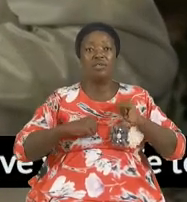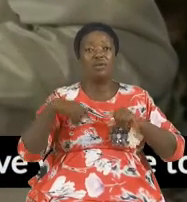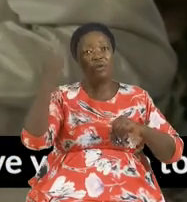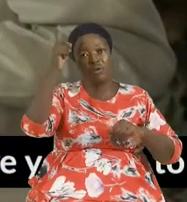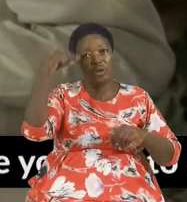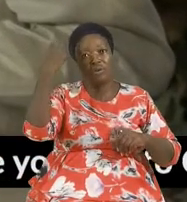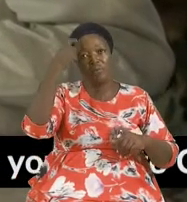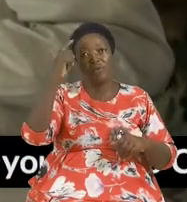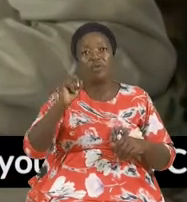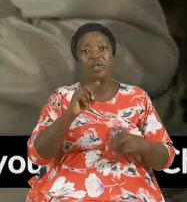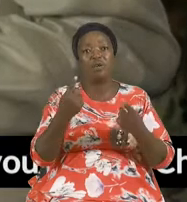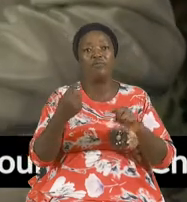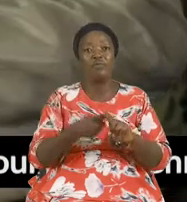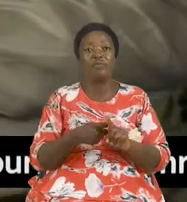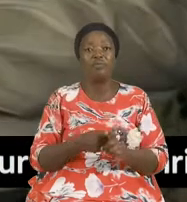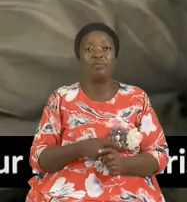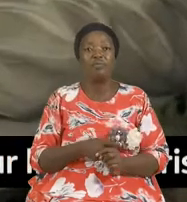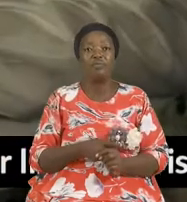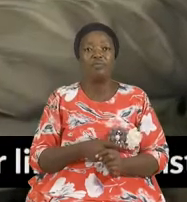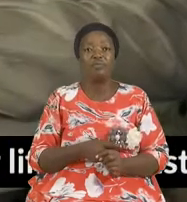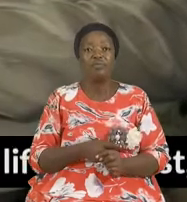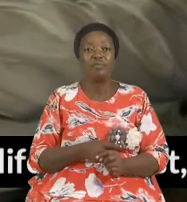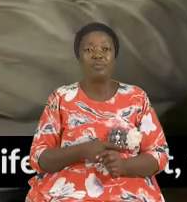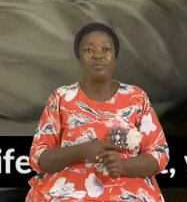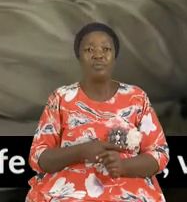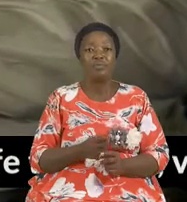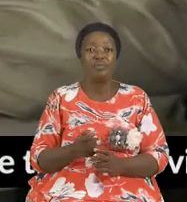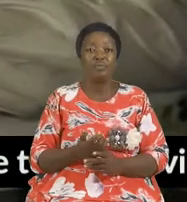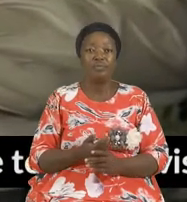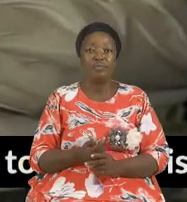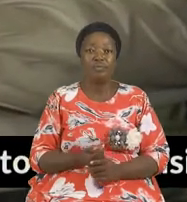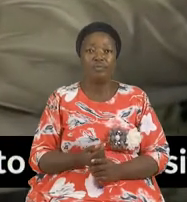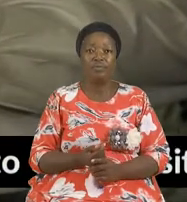their house address, the local government where they come from.